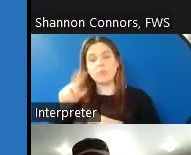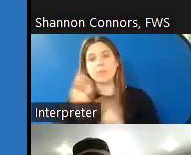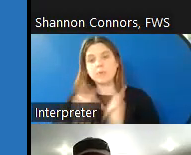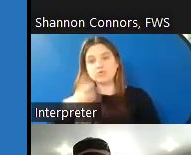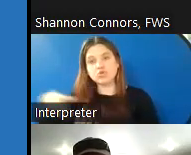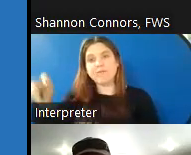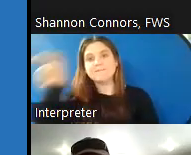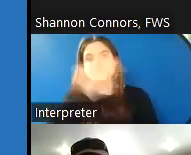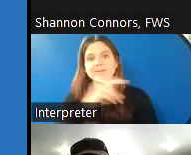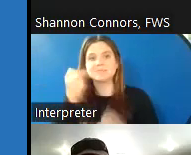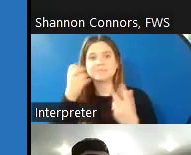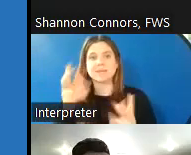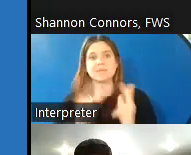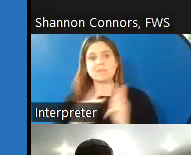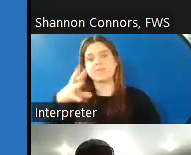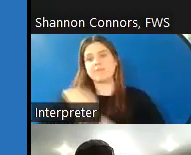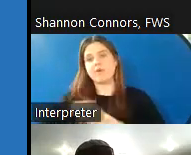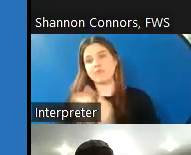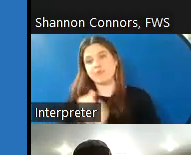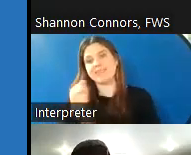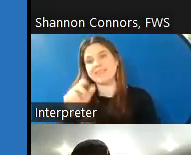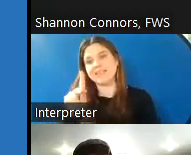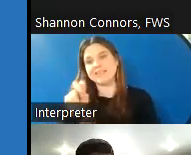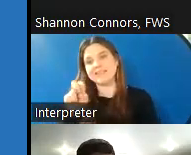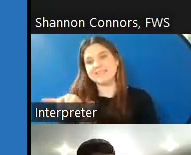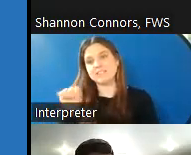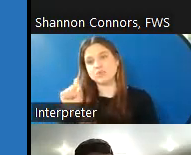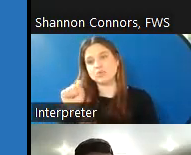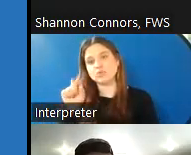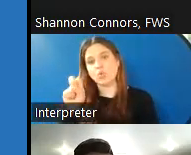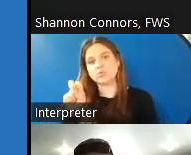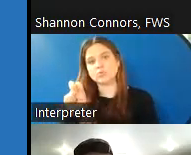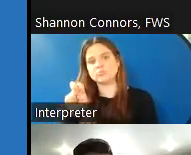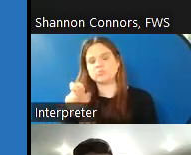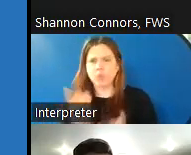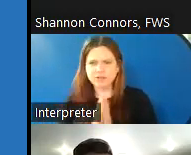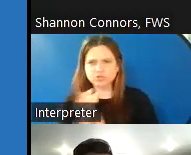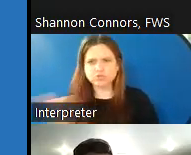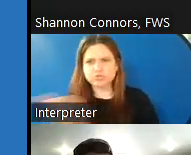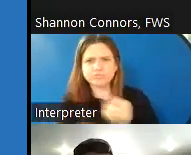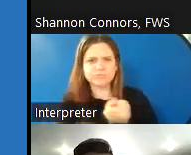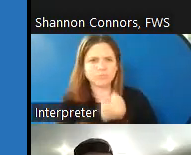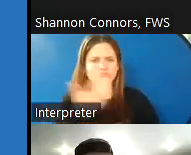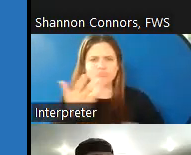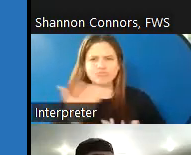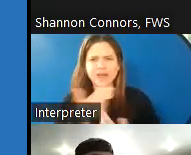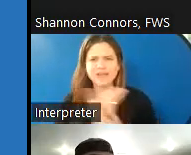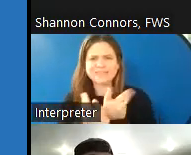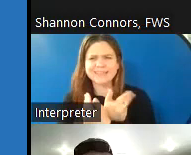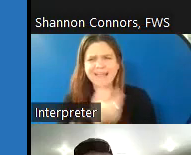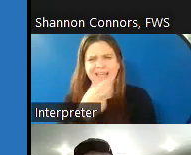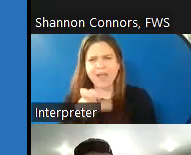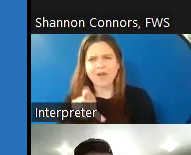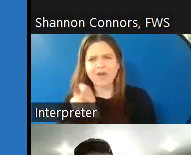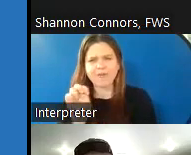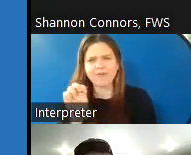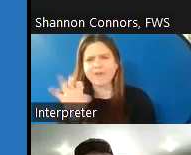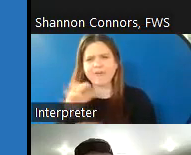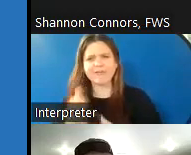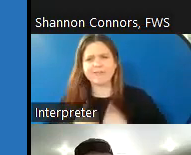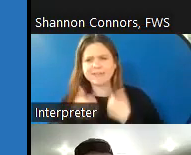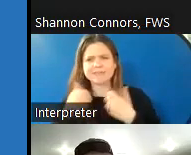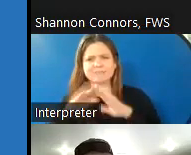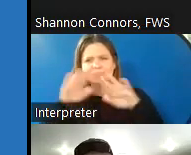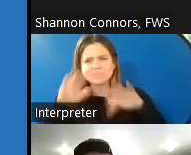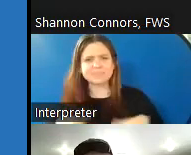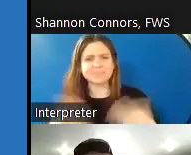keystone species as well. So you'd ask yourself, what is hare habitat? And that's what we were doing. And you can see